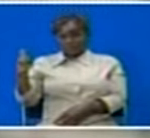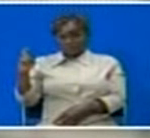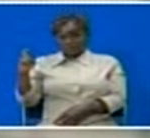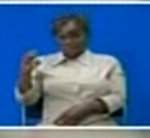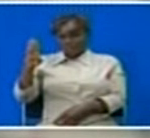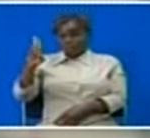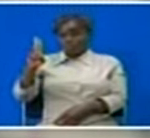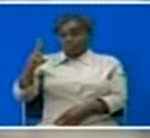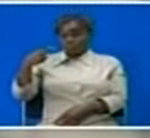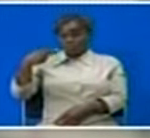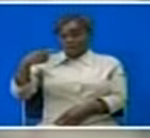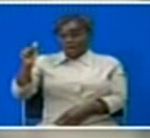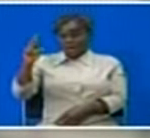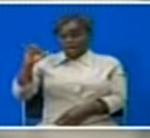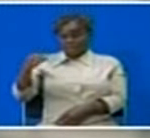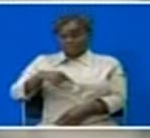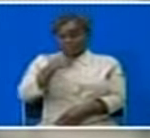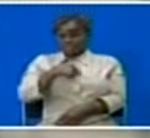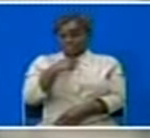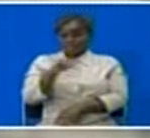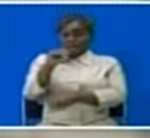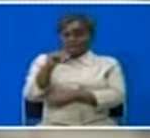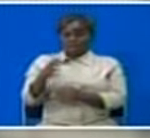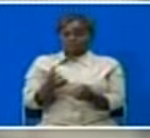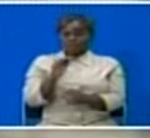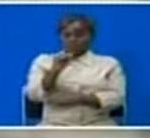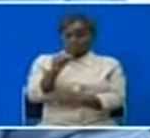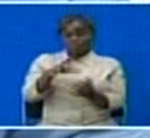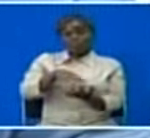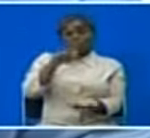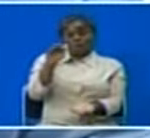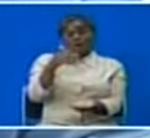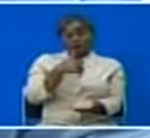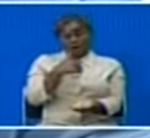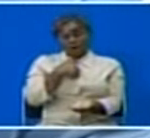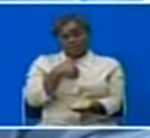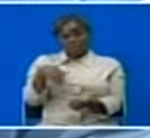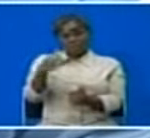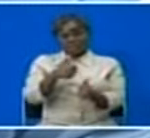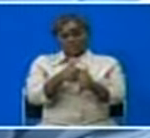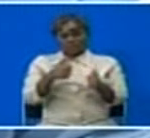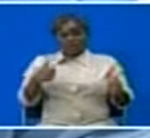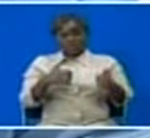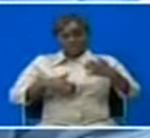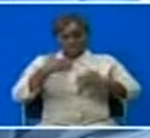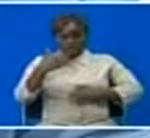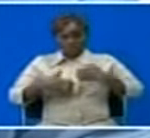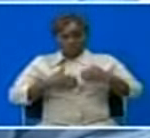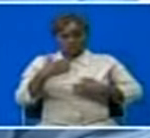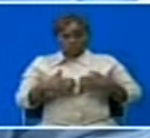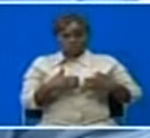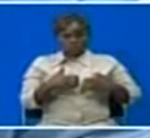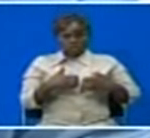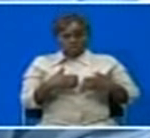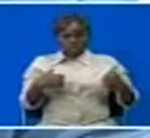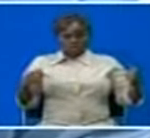Buhari's visit to our factory, the inquiries have increased. So we are going through the motions of